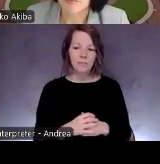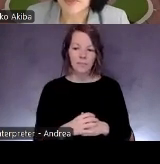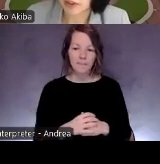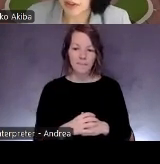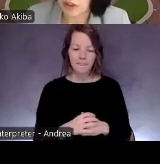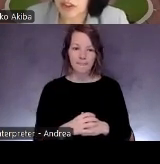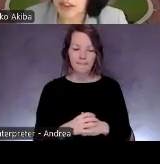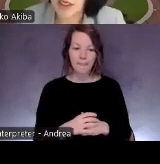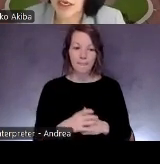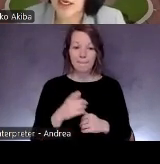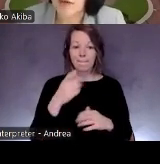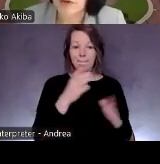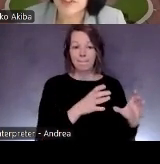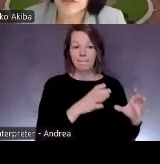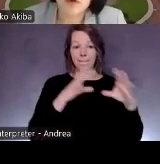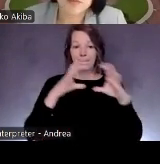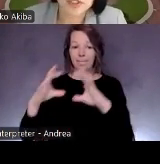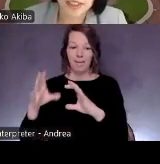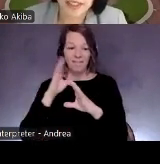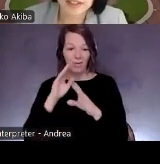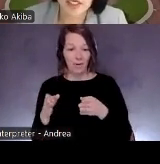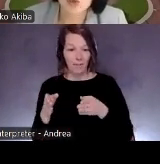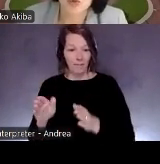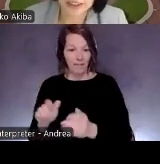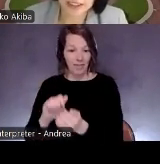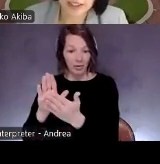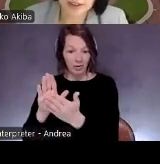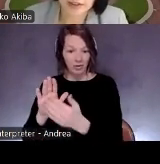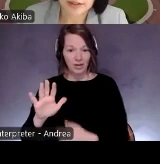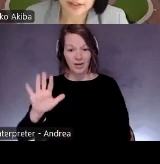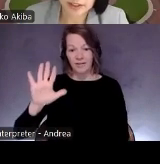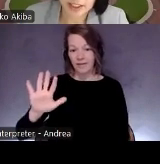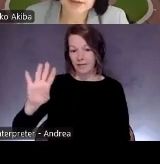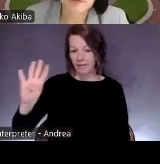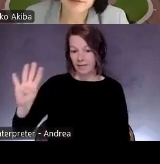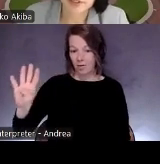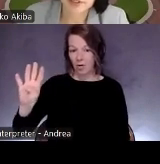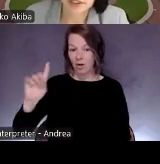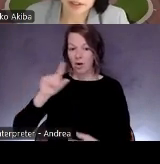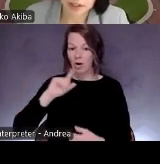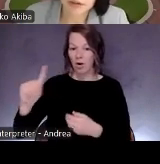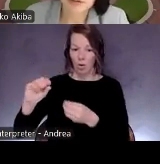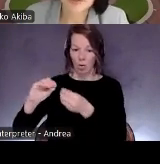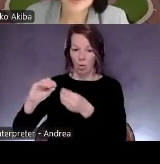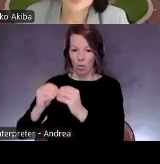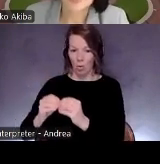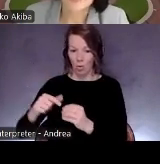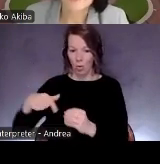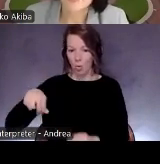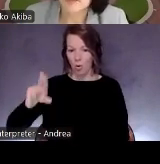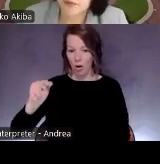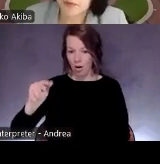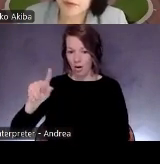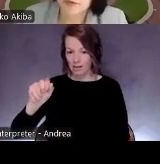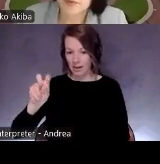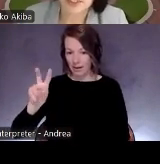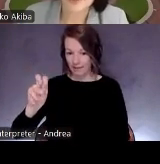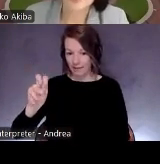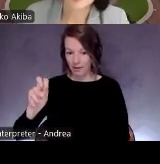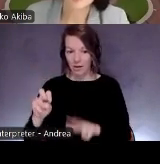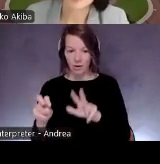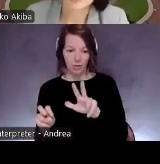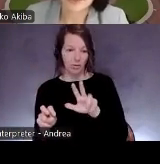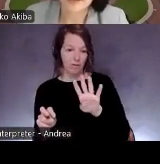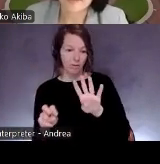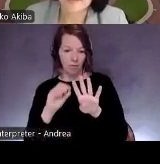terms of methodology, 54% are quantitative articles and